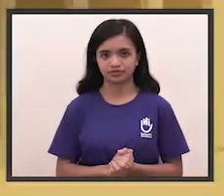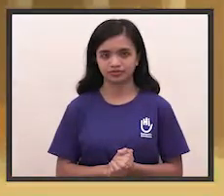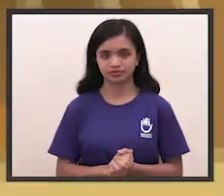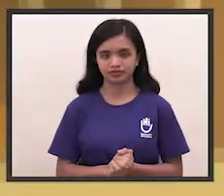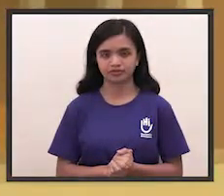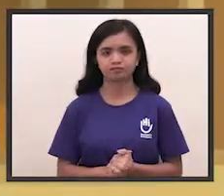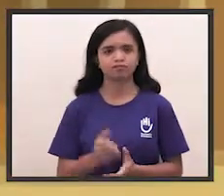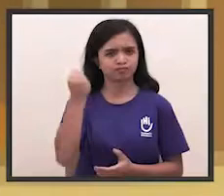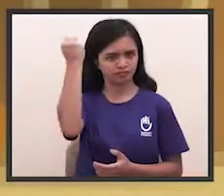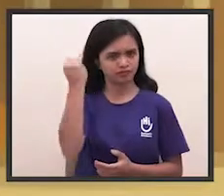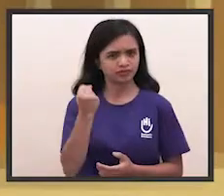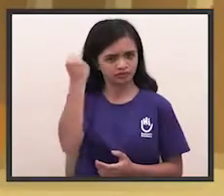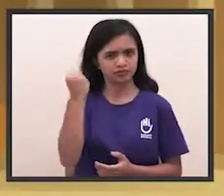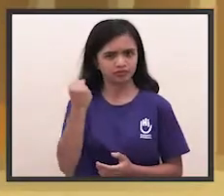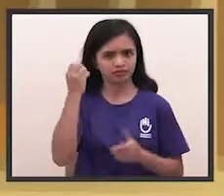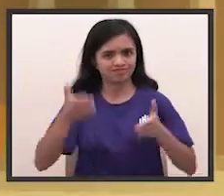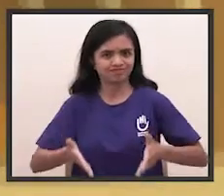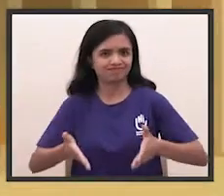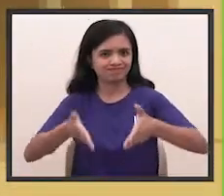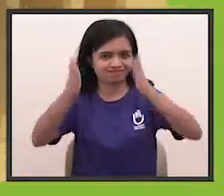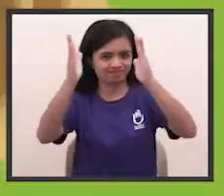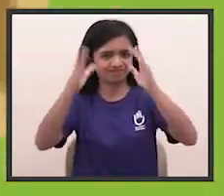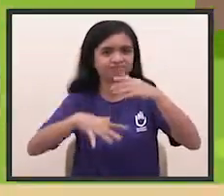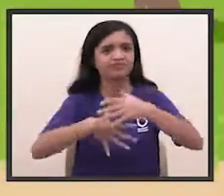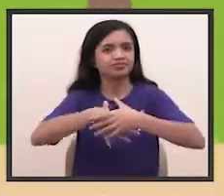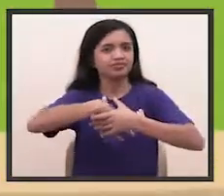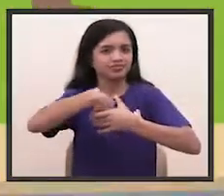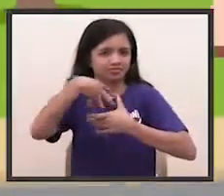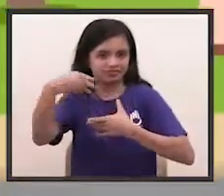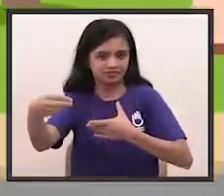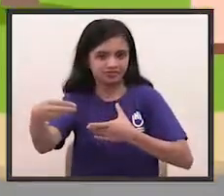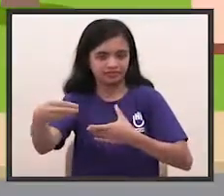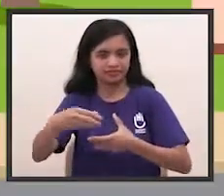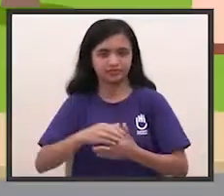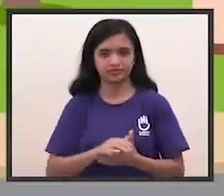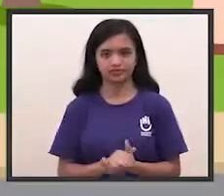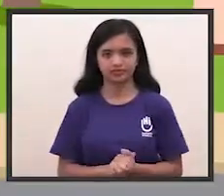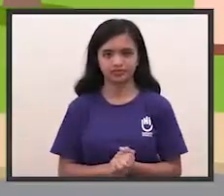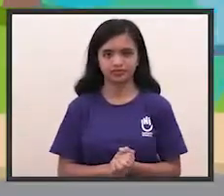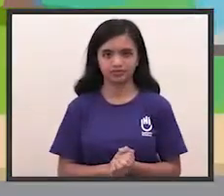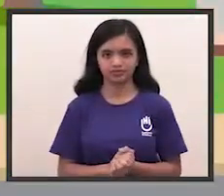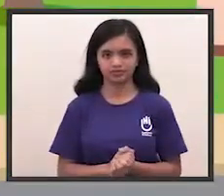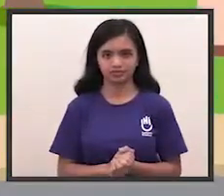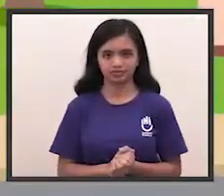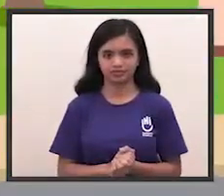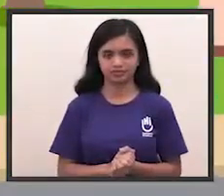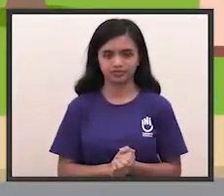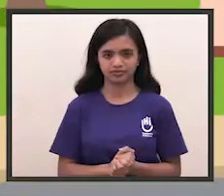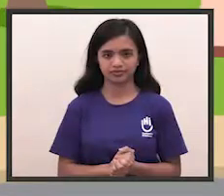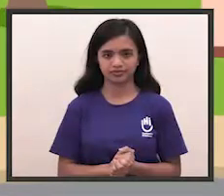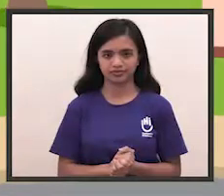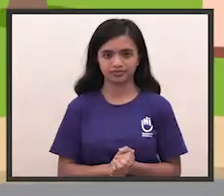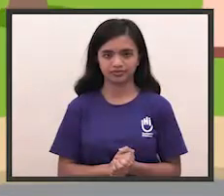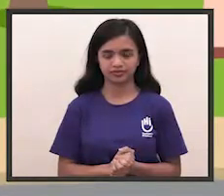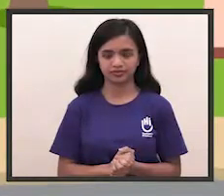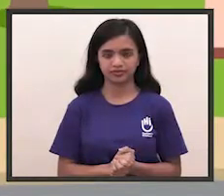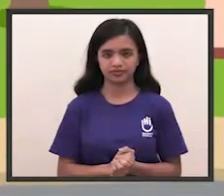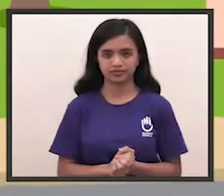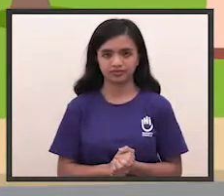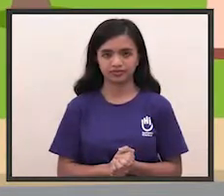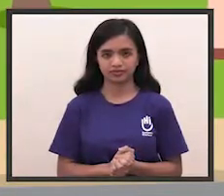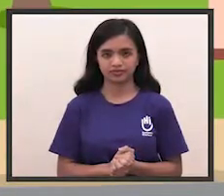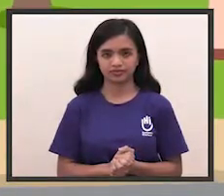Get out of the building quickly. Use the most accessible and safest route.